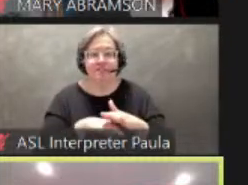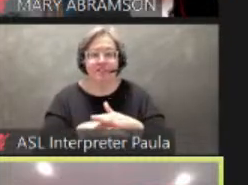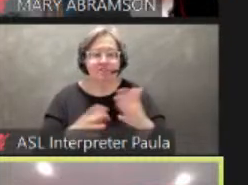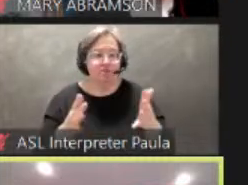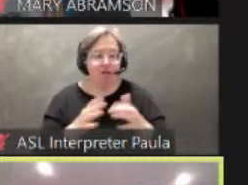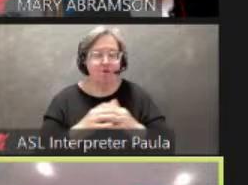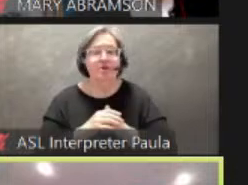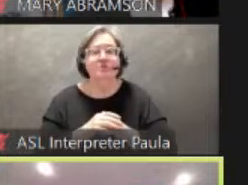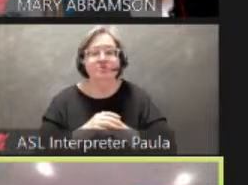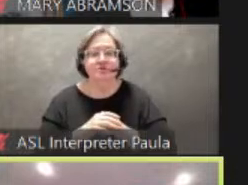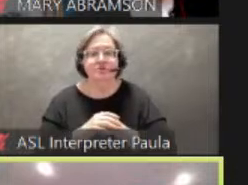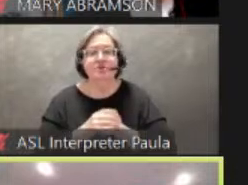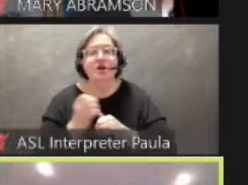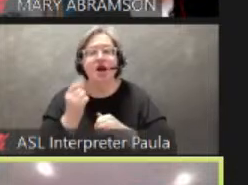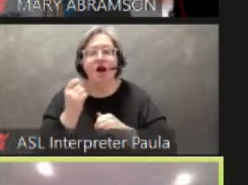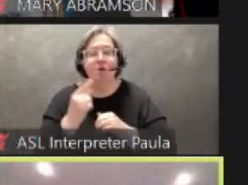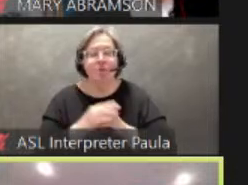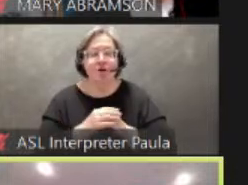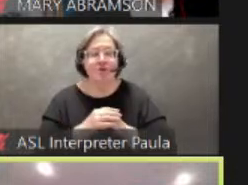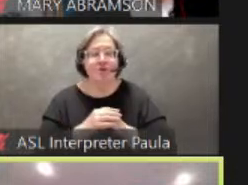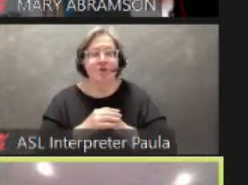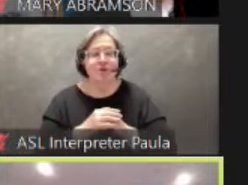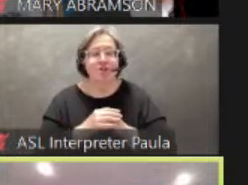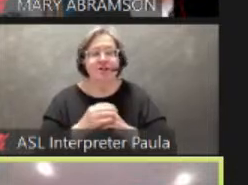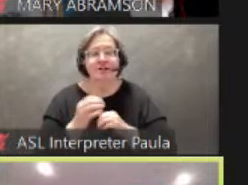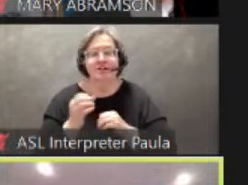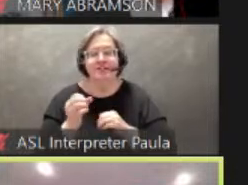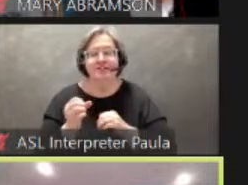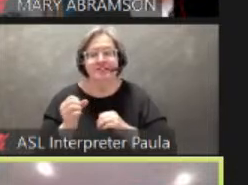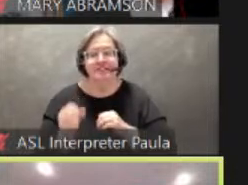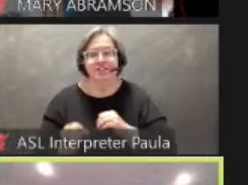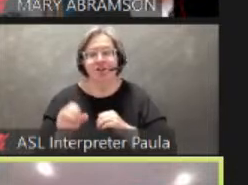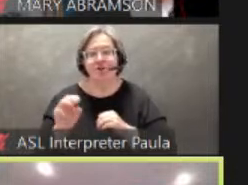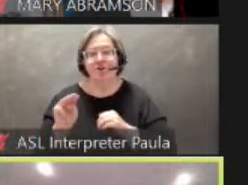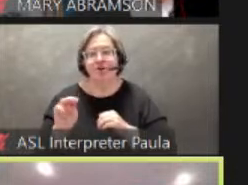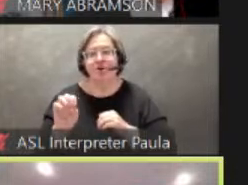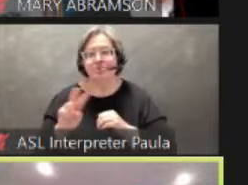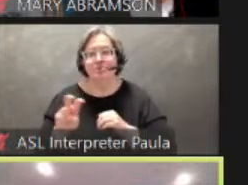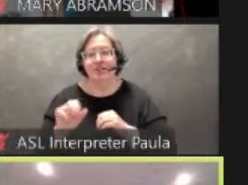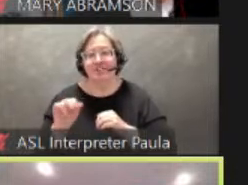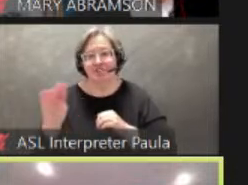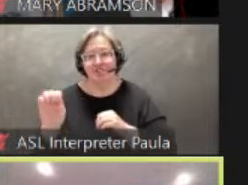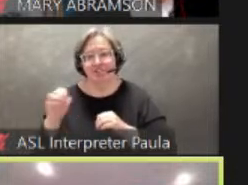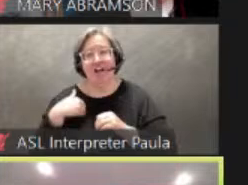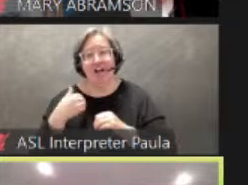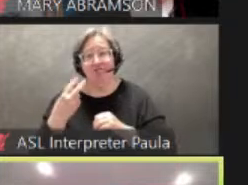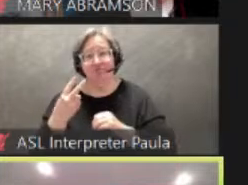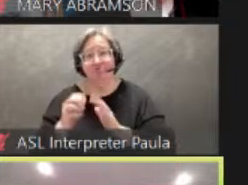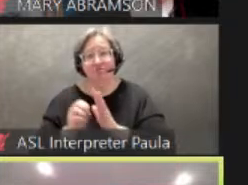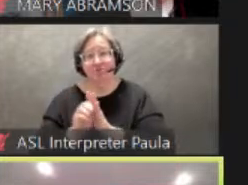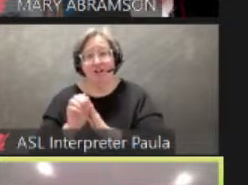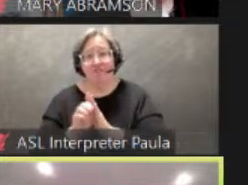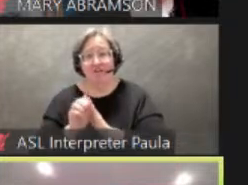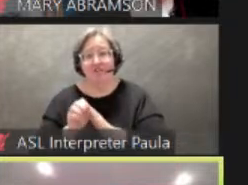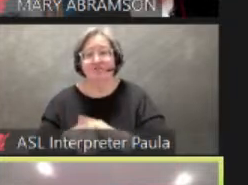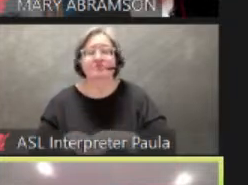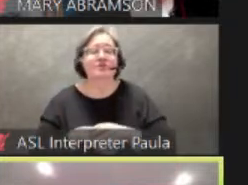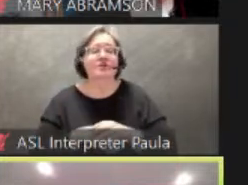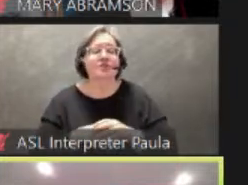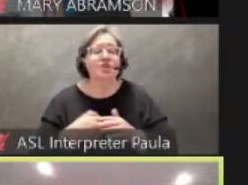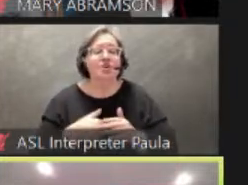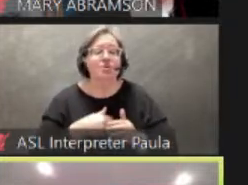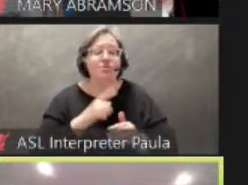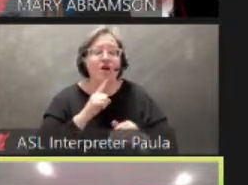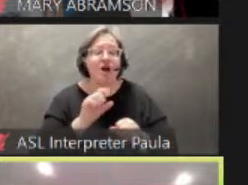station. However, it's the southern mezzanine that has the elevator, or elevators, plural. So we are